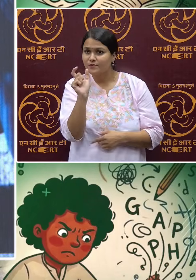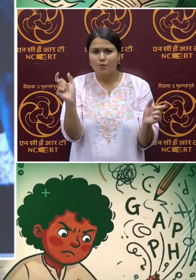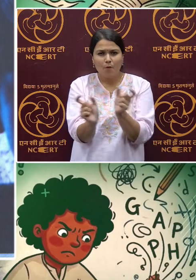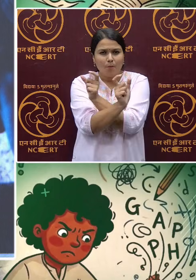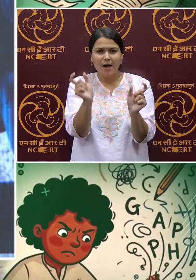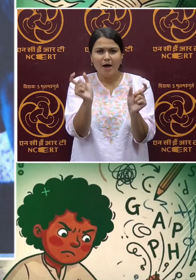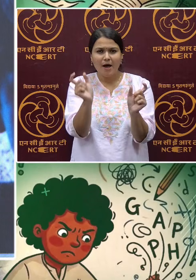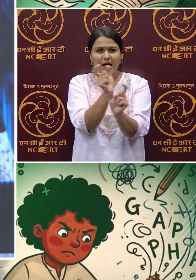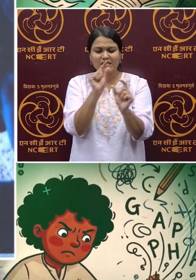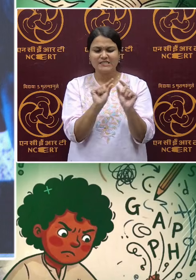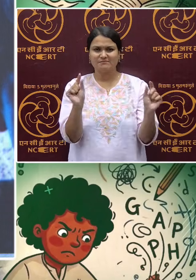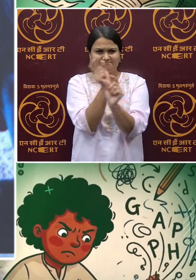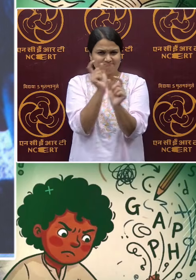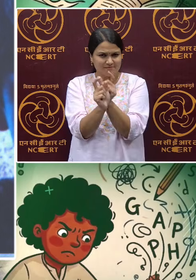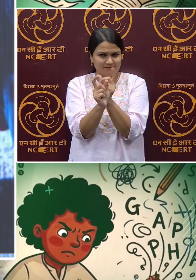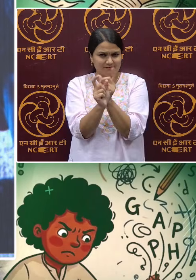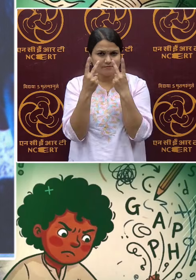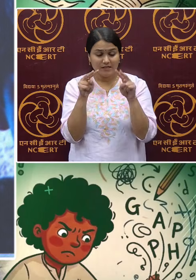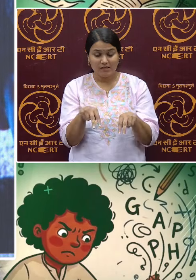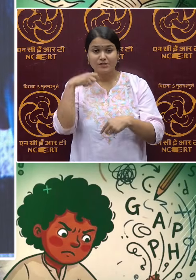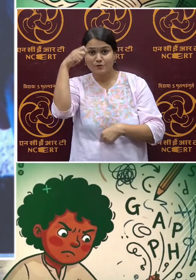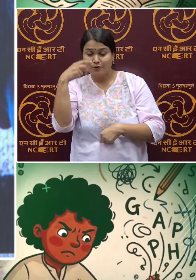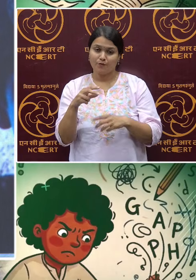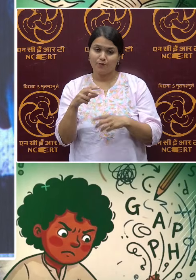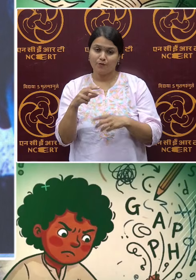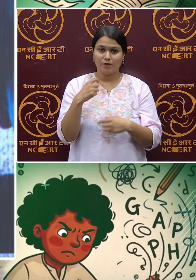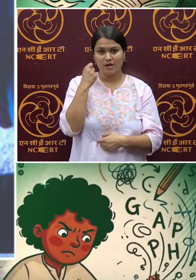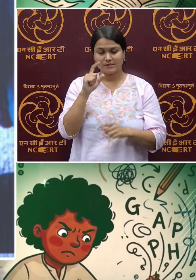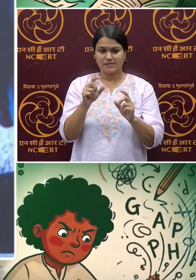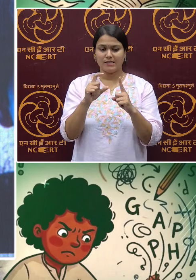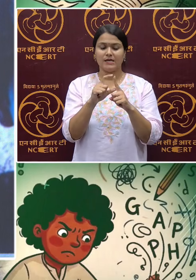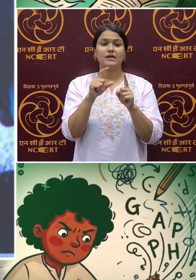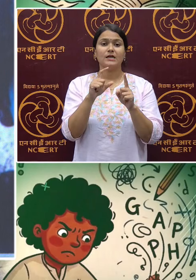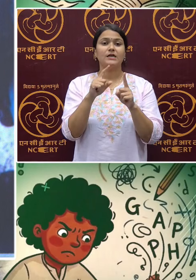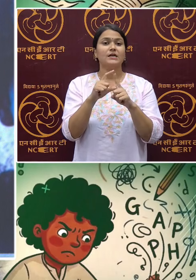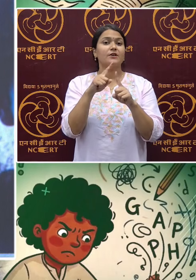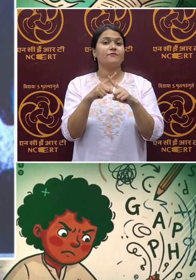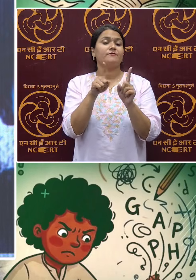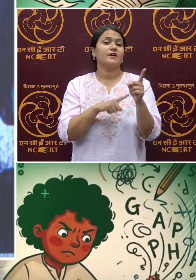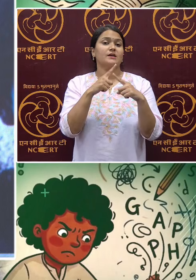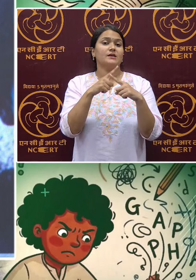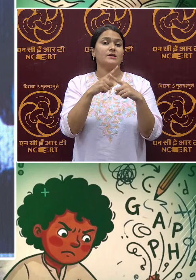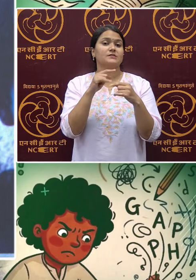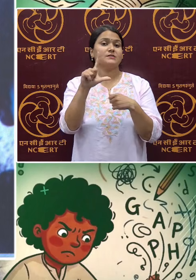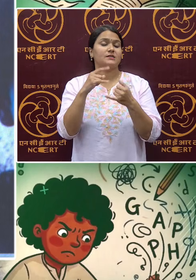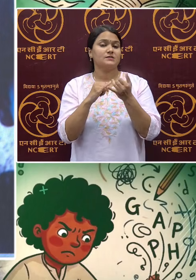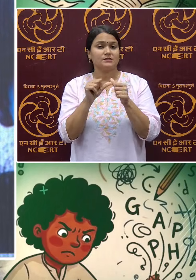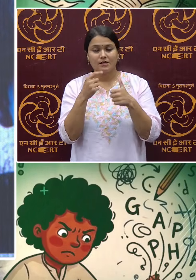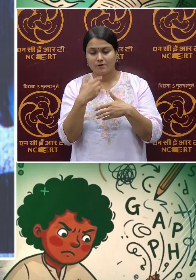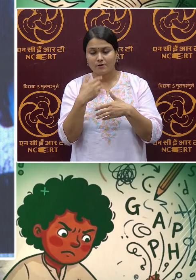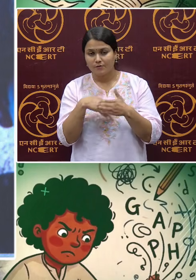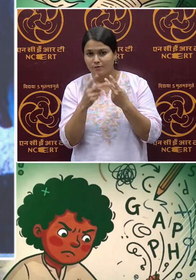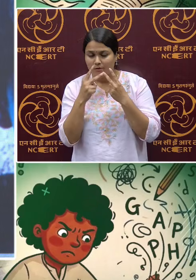language. But we have this movie, we understand dyslexia. Developmental aphasia is something that generally go unnoticed